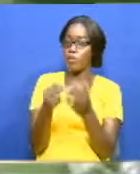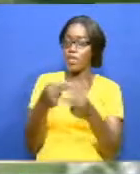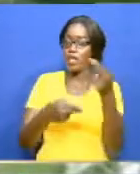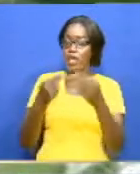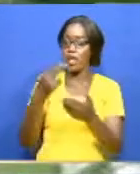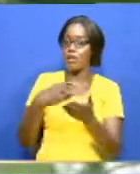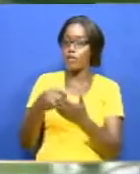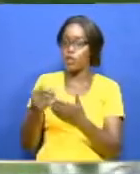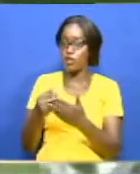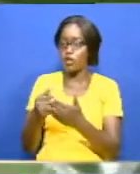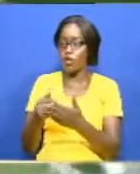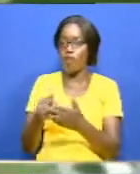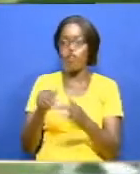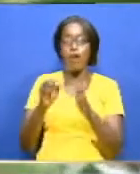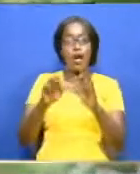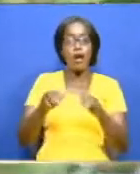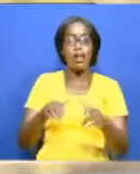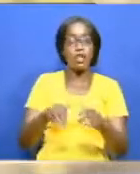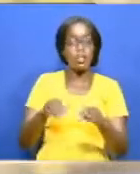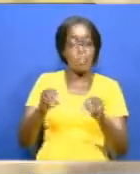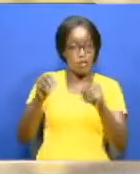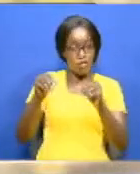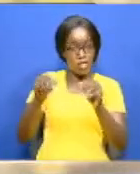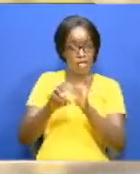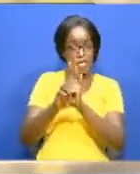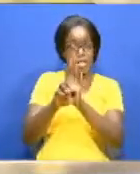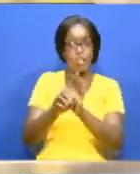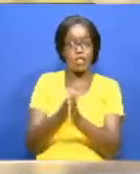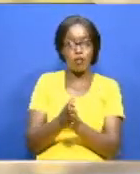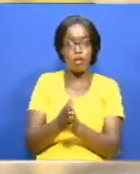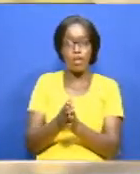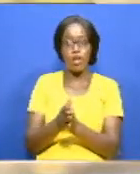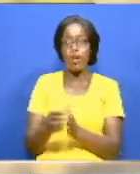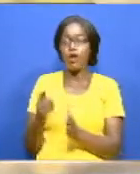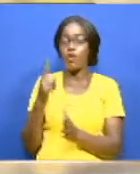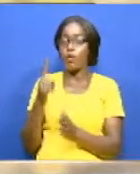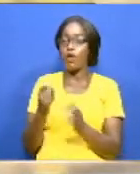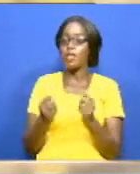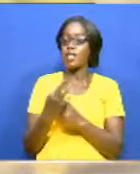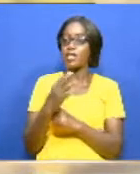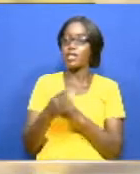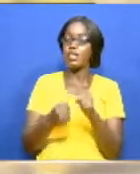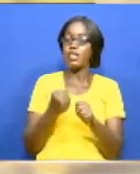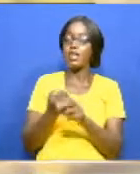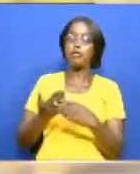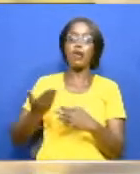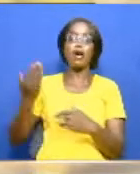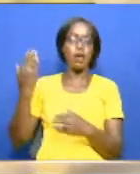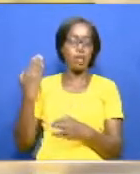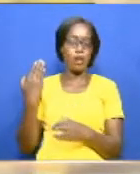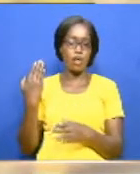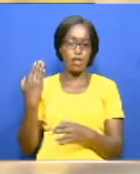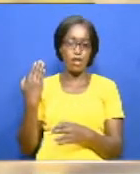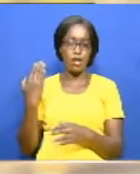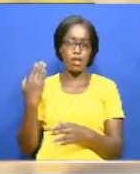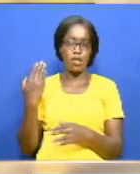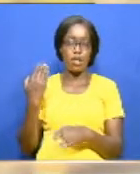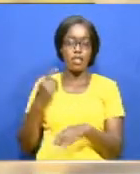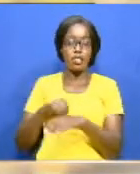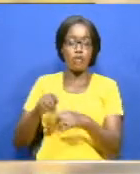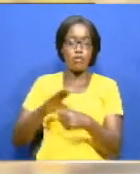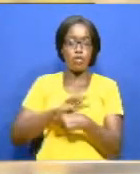of farm inputs such as fertilizer. We are like 113 years ago when the